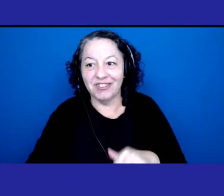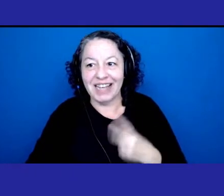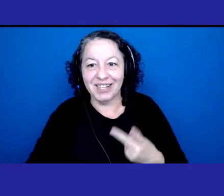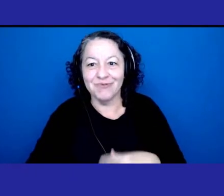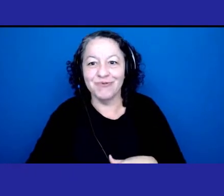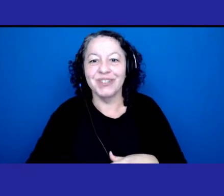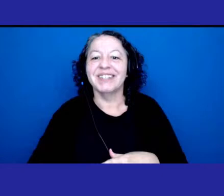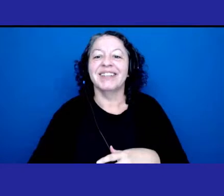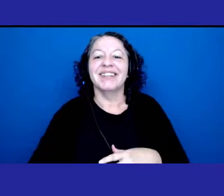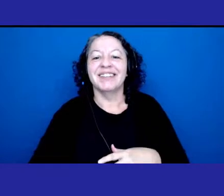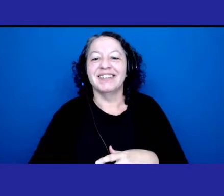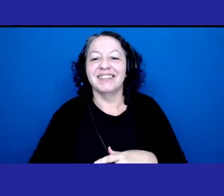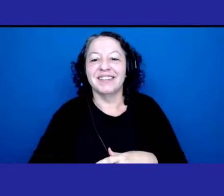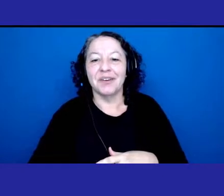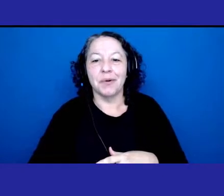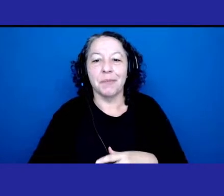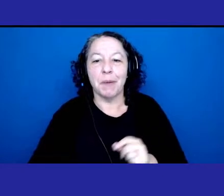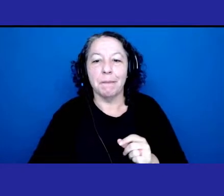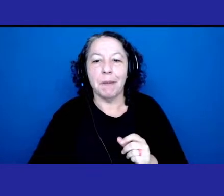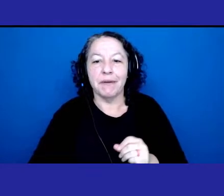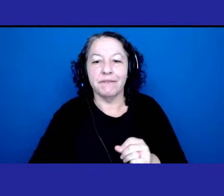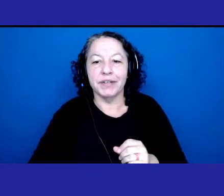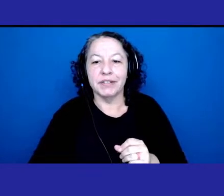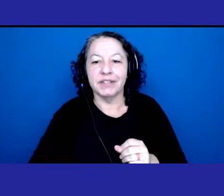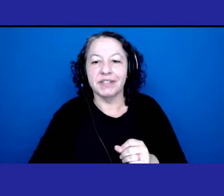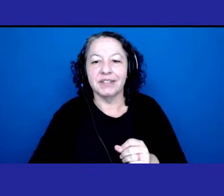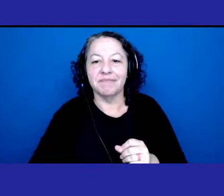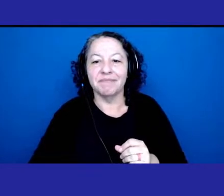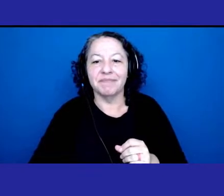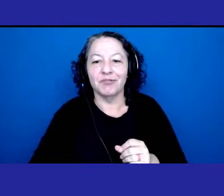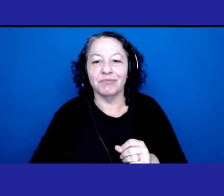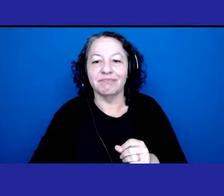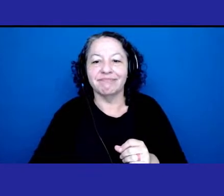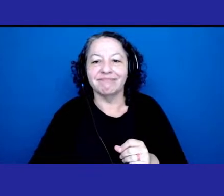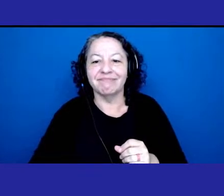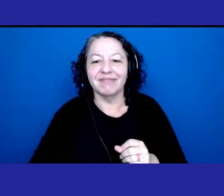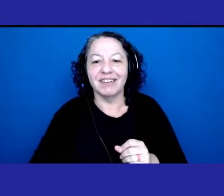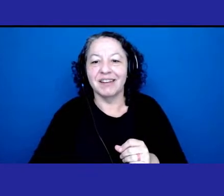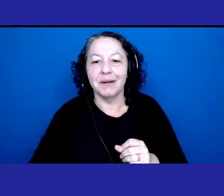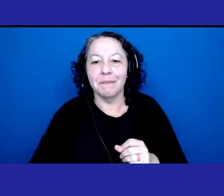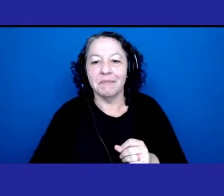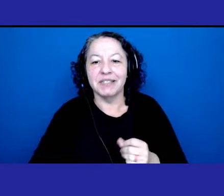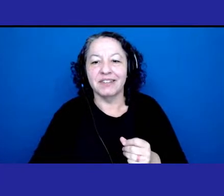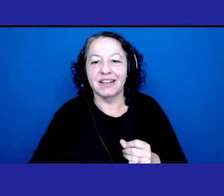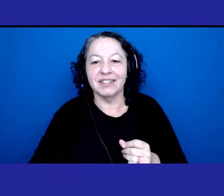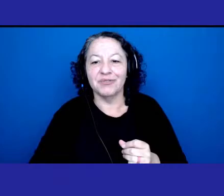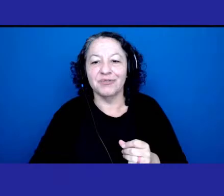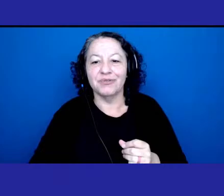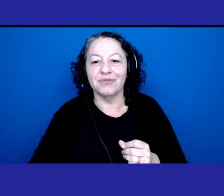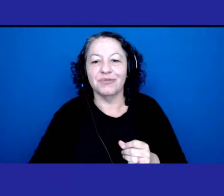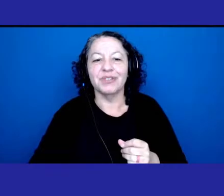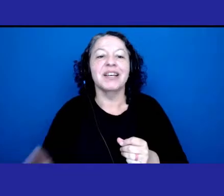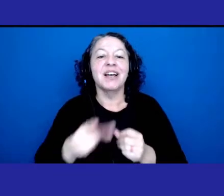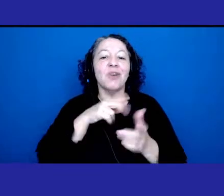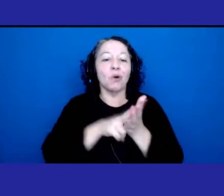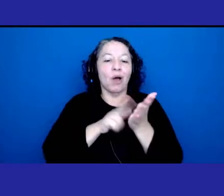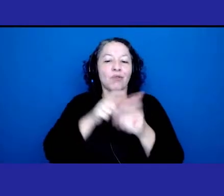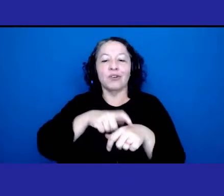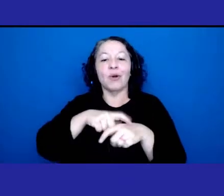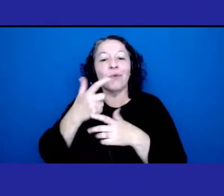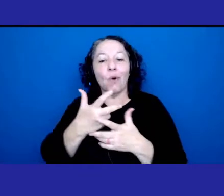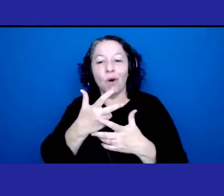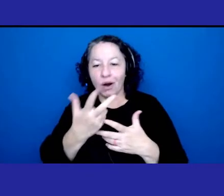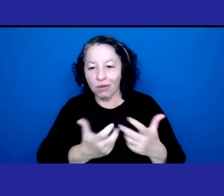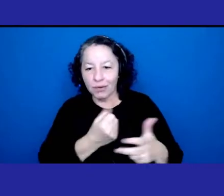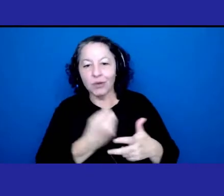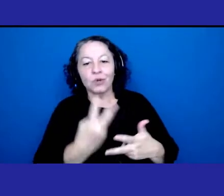response services at a not to exceed amount of $75 million for a contract term of 3 years and 2 one-year renewal options exercisable